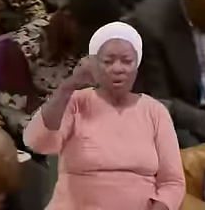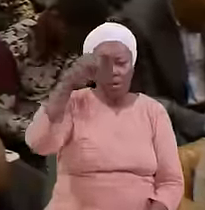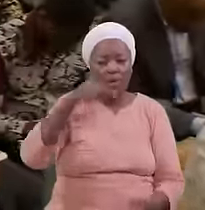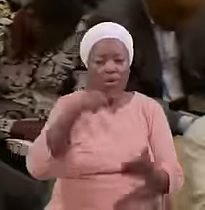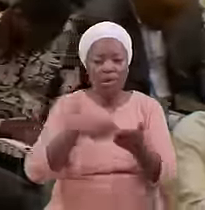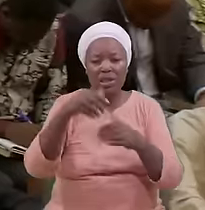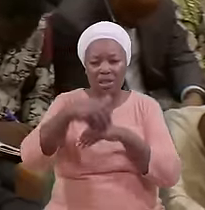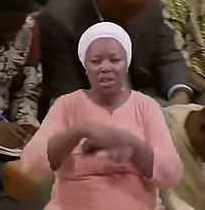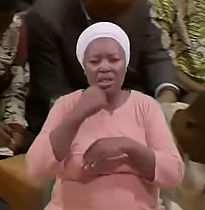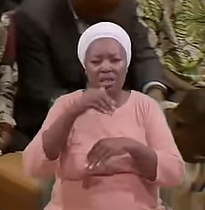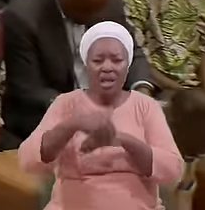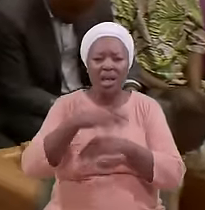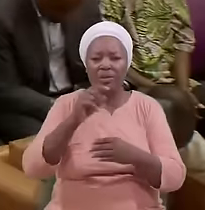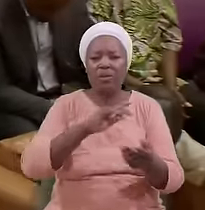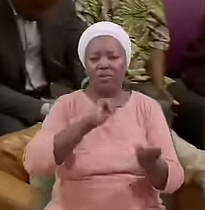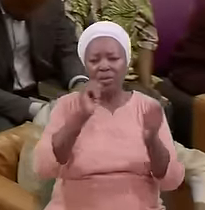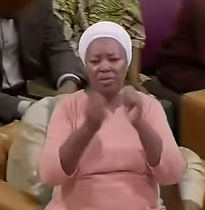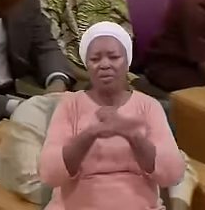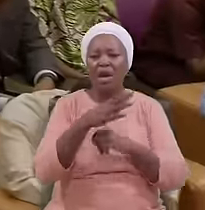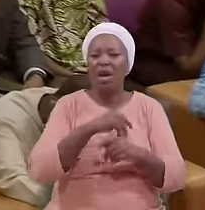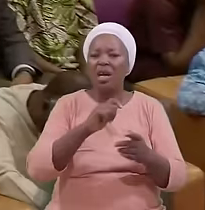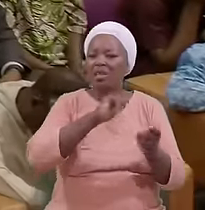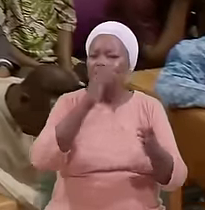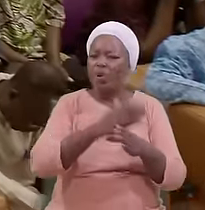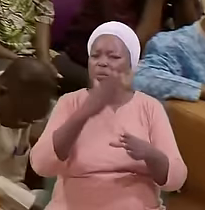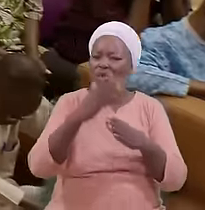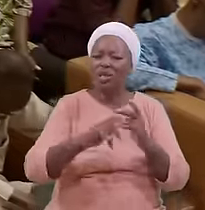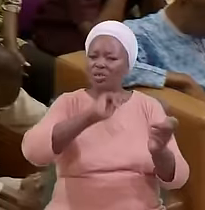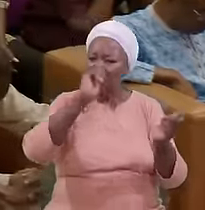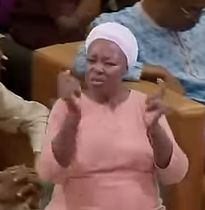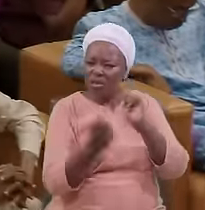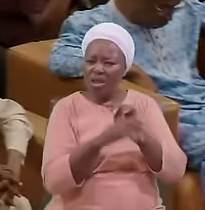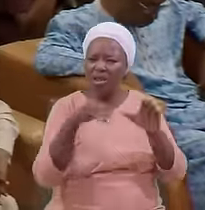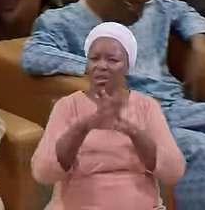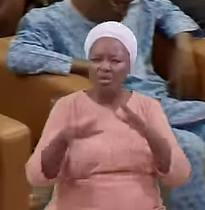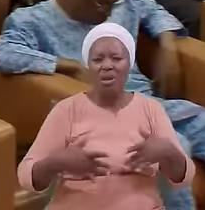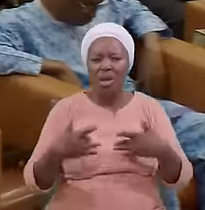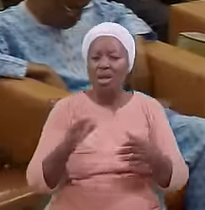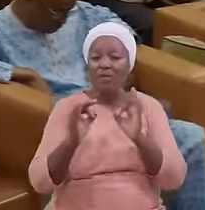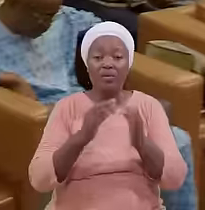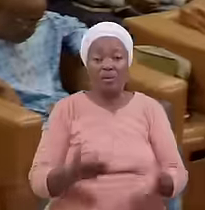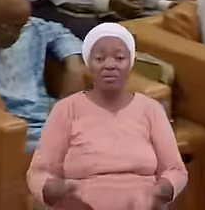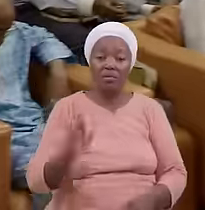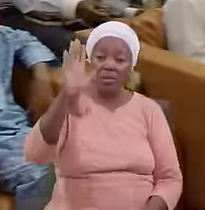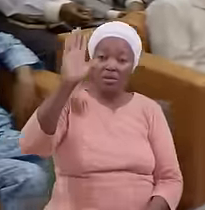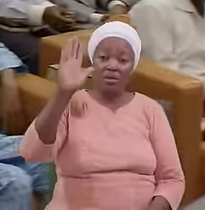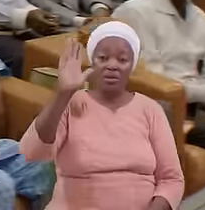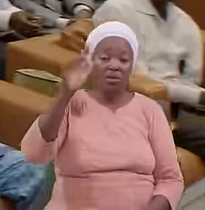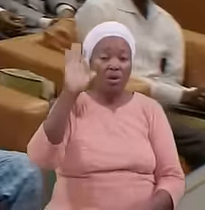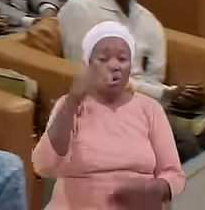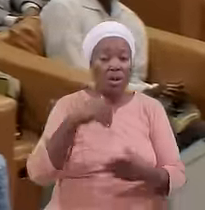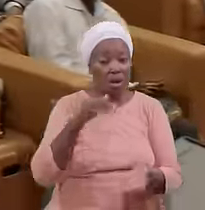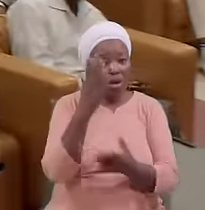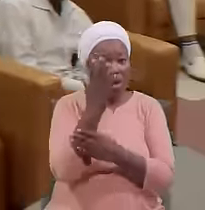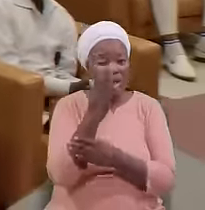salvation, regeneration, and total change in your life. Raise up the hand. You're raising up your hand. Please, please, wherever